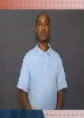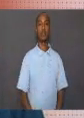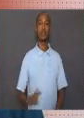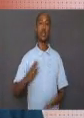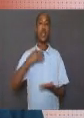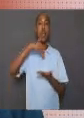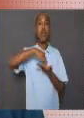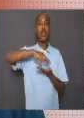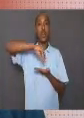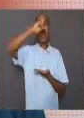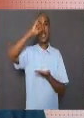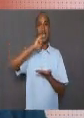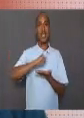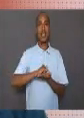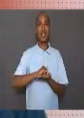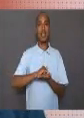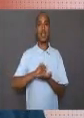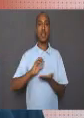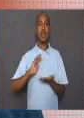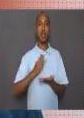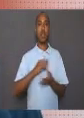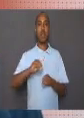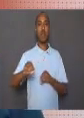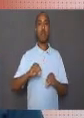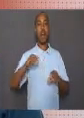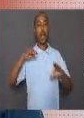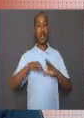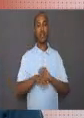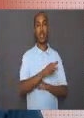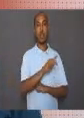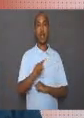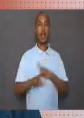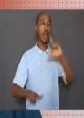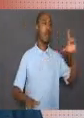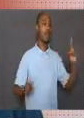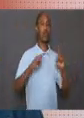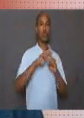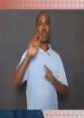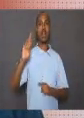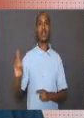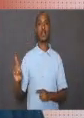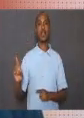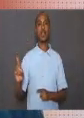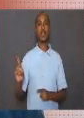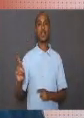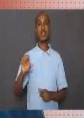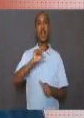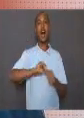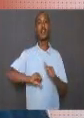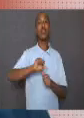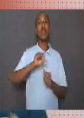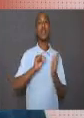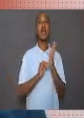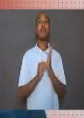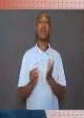We also learned that if we move across a period from left to right, the atomic